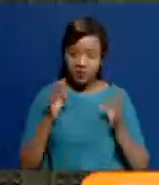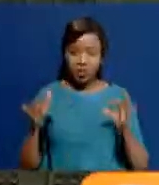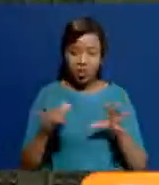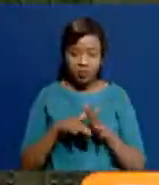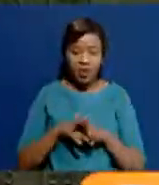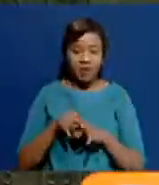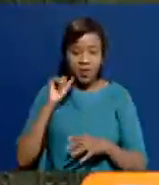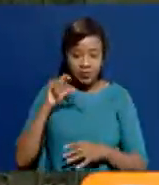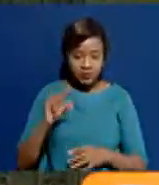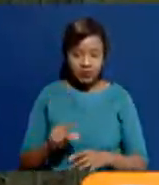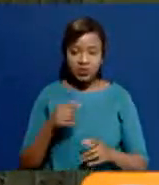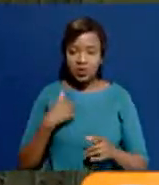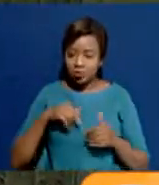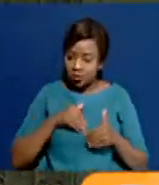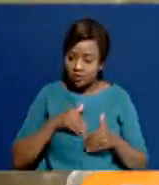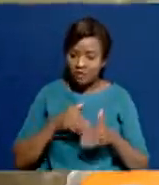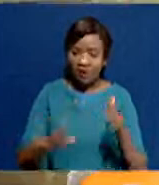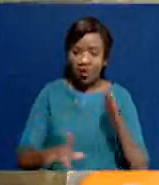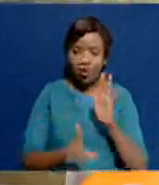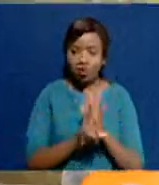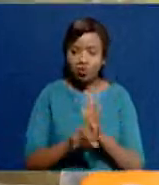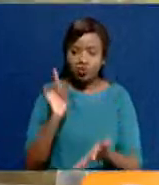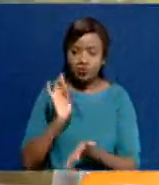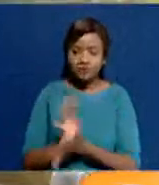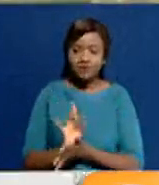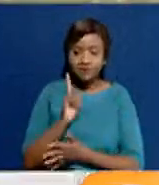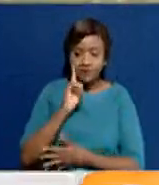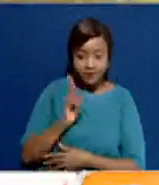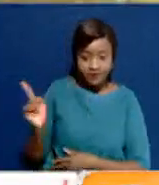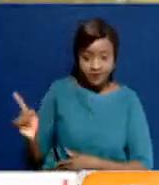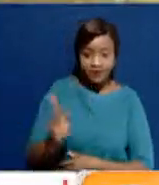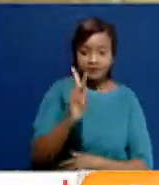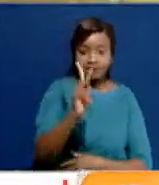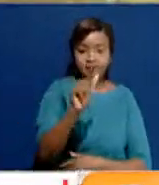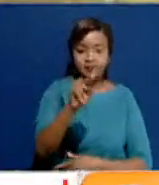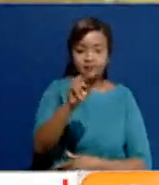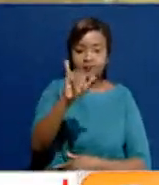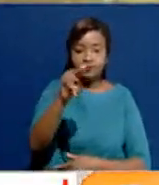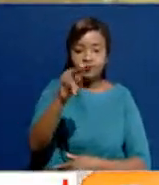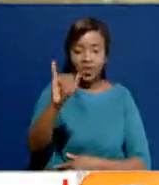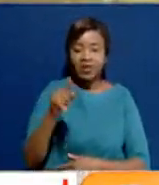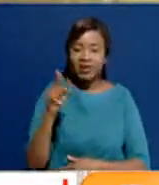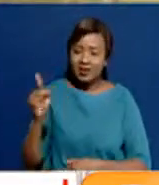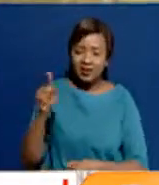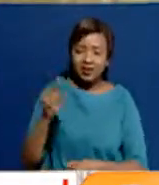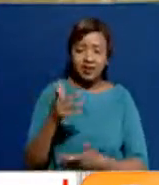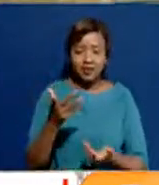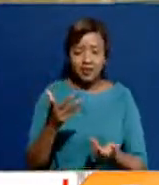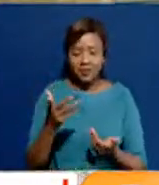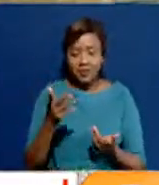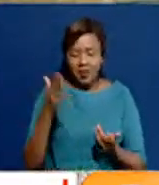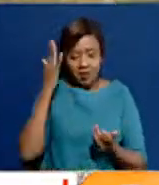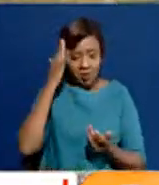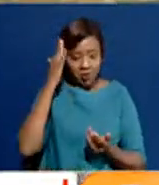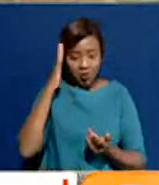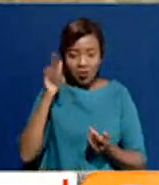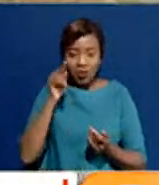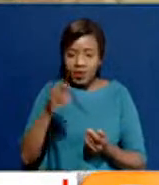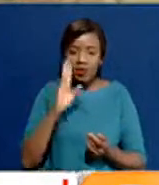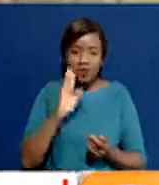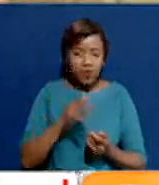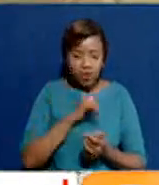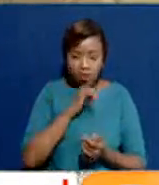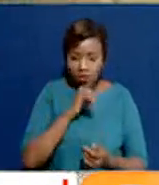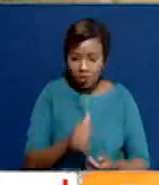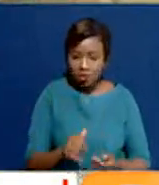would follow the law to kick out Kioni. We are hoping that from today he will not purport to represent Jubilee. He will not purport